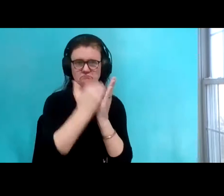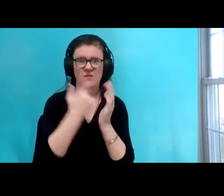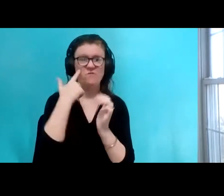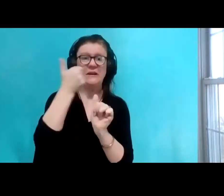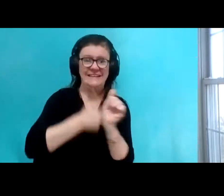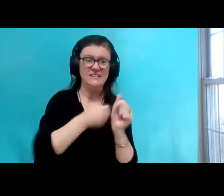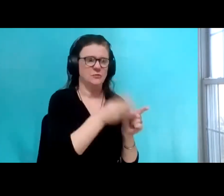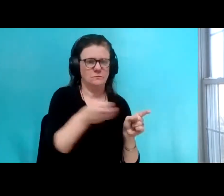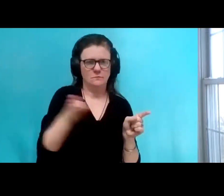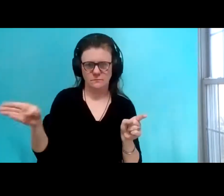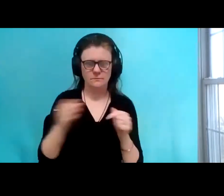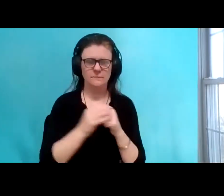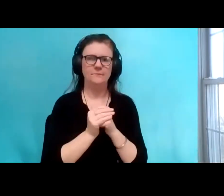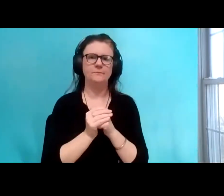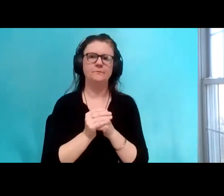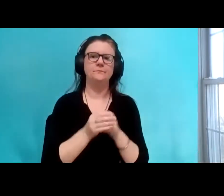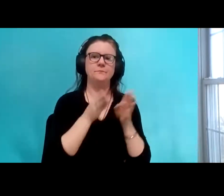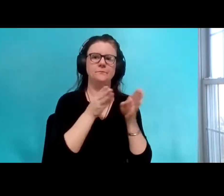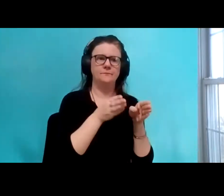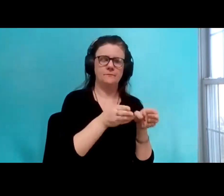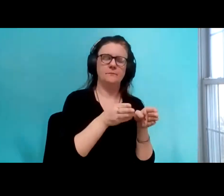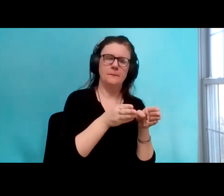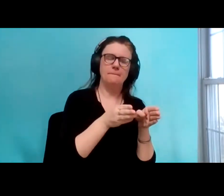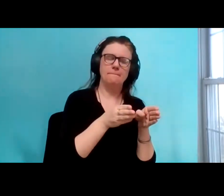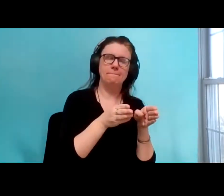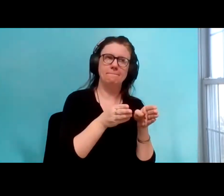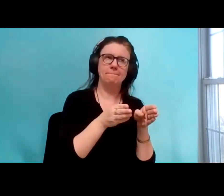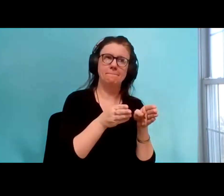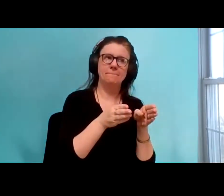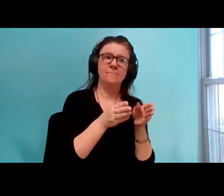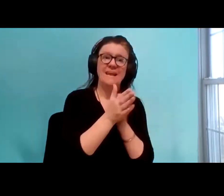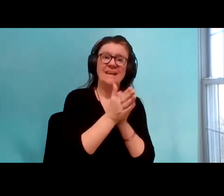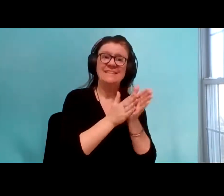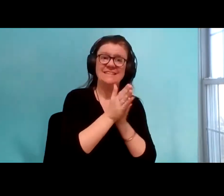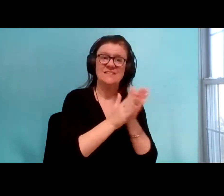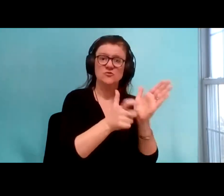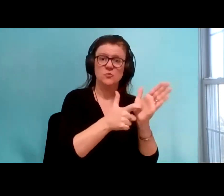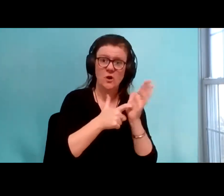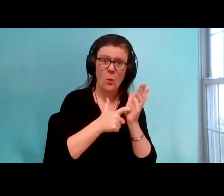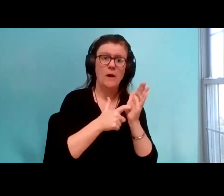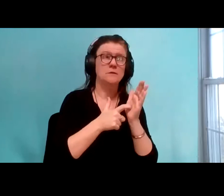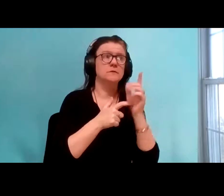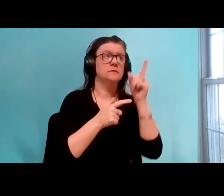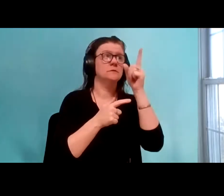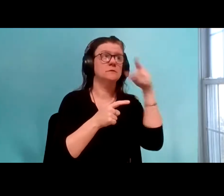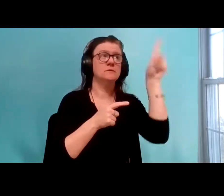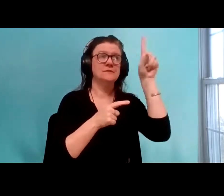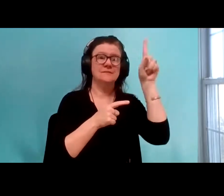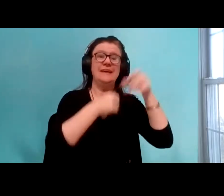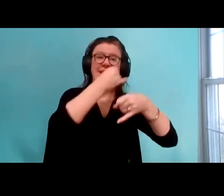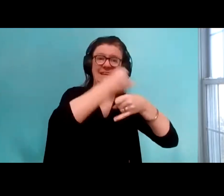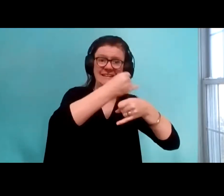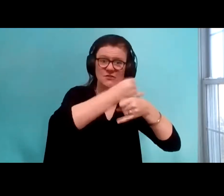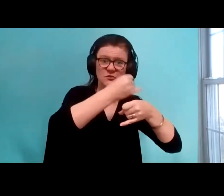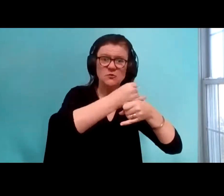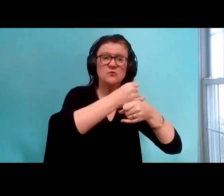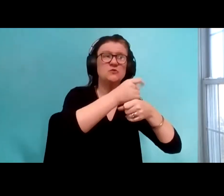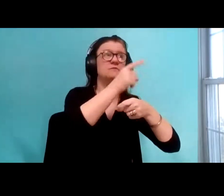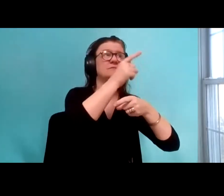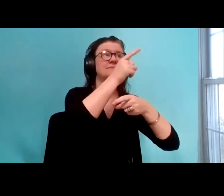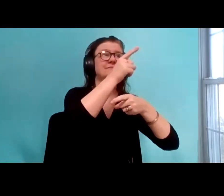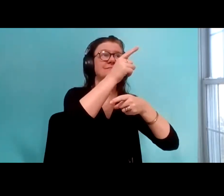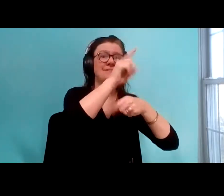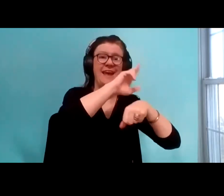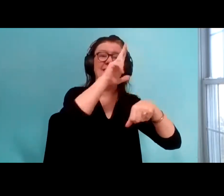stages. First and key is that the initiative requires strong commitment of institutions and actors in the